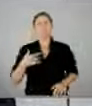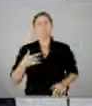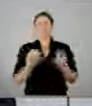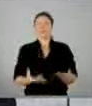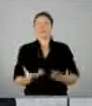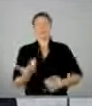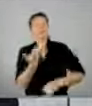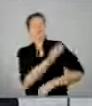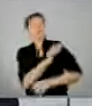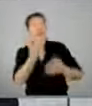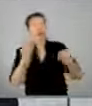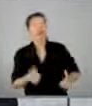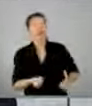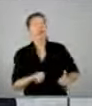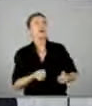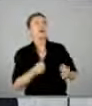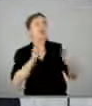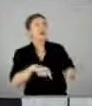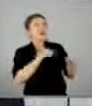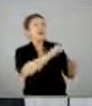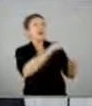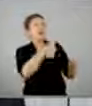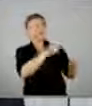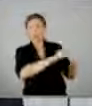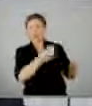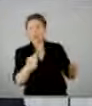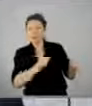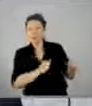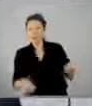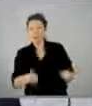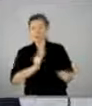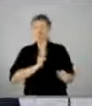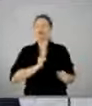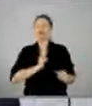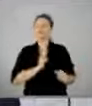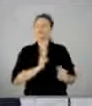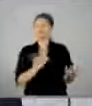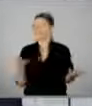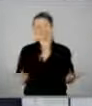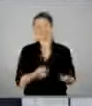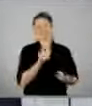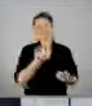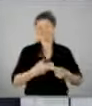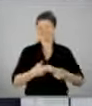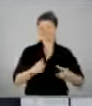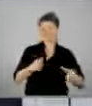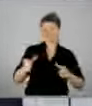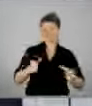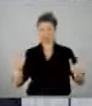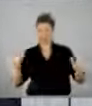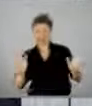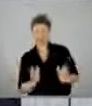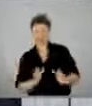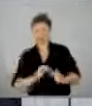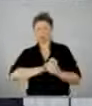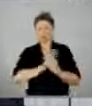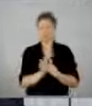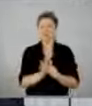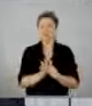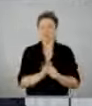vaccination program is critical to our ongoing management of the COVID-19 pandemic. The vaccines that we